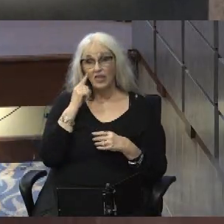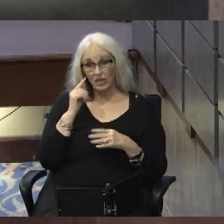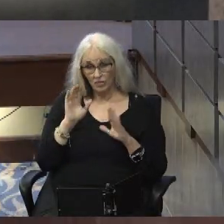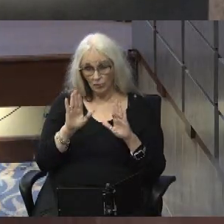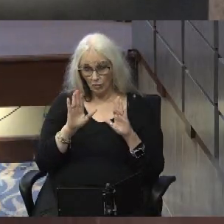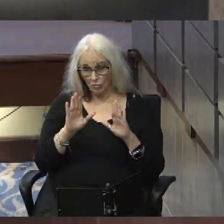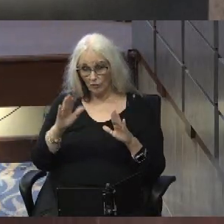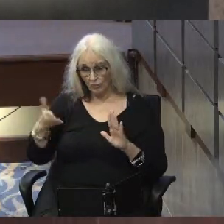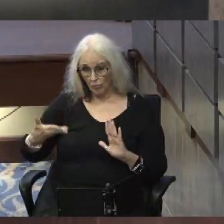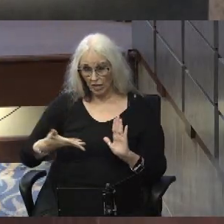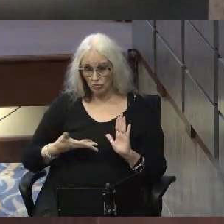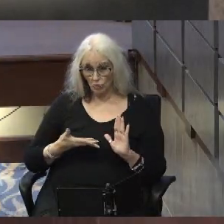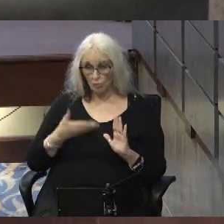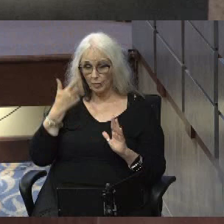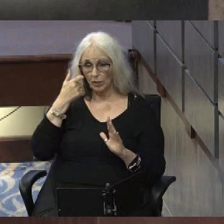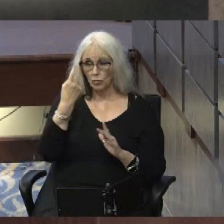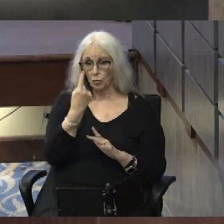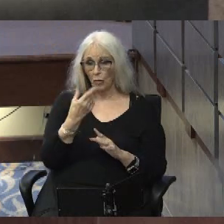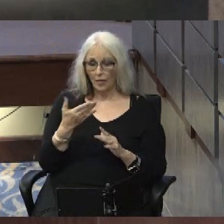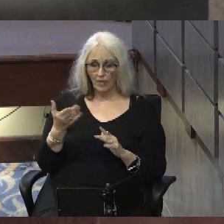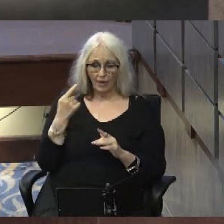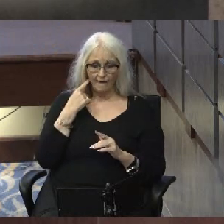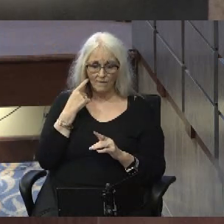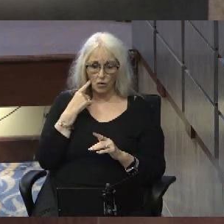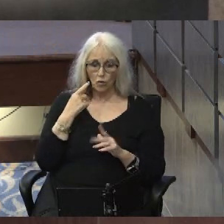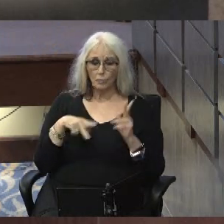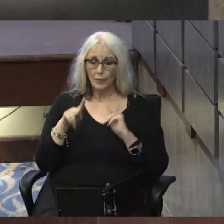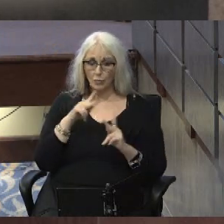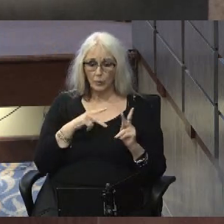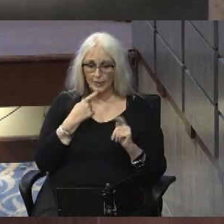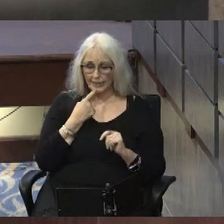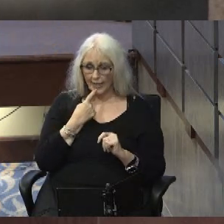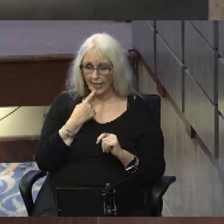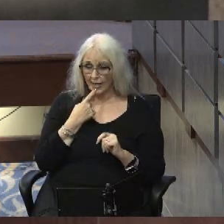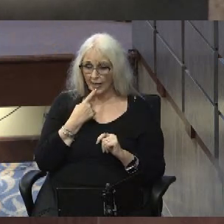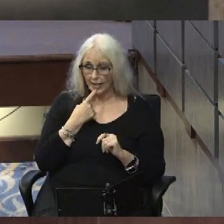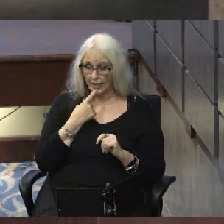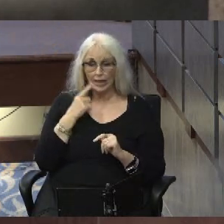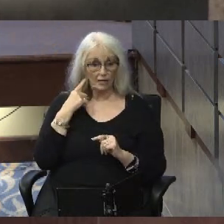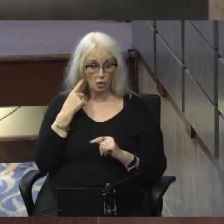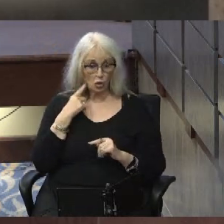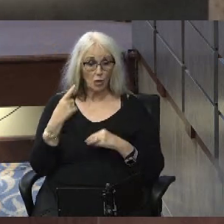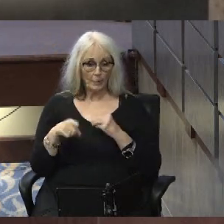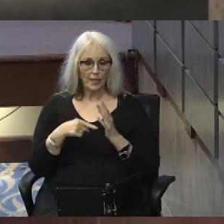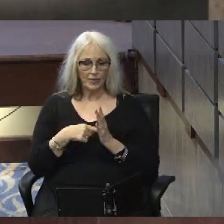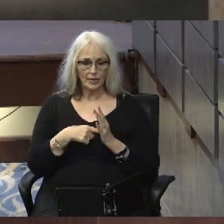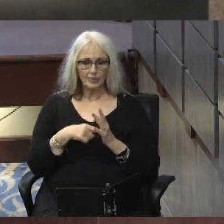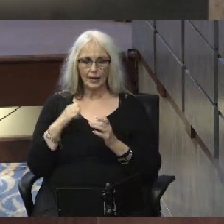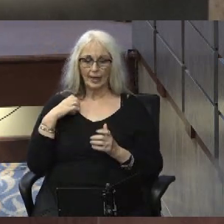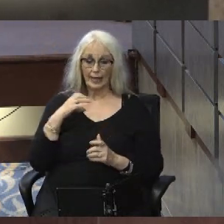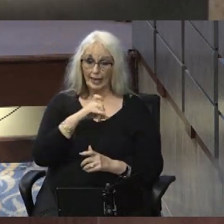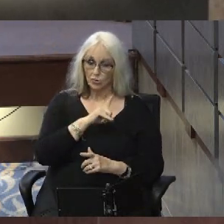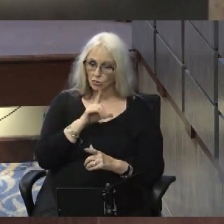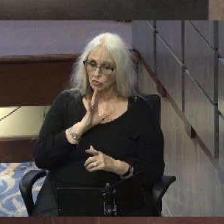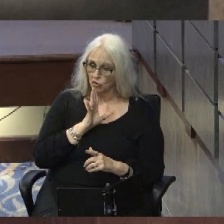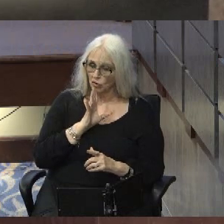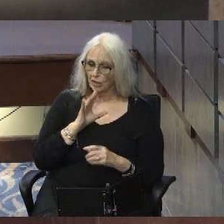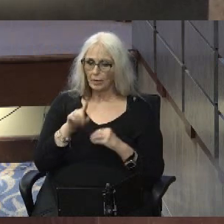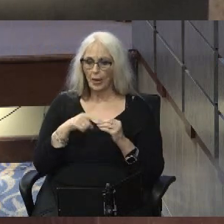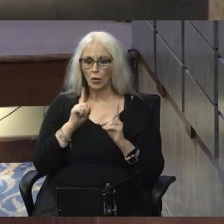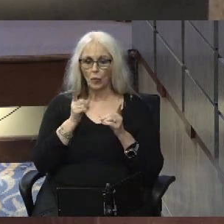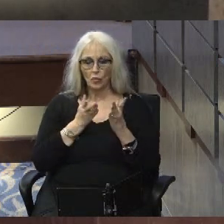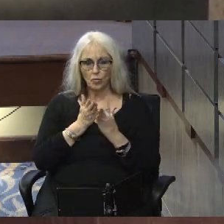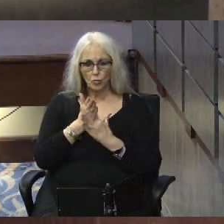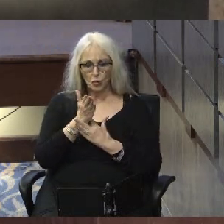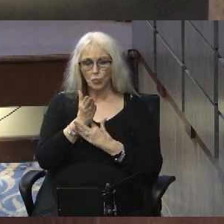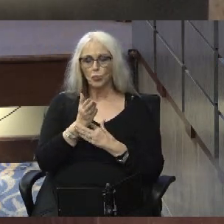intro because one of the things that I've heard is people have expressed, has heard about this, and our council's been talking about going through this exercise for